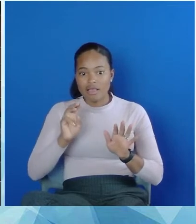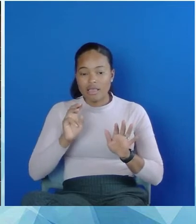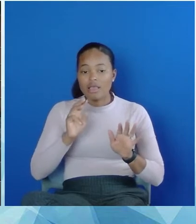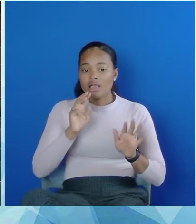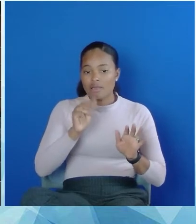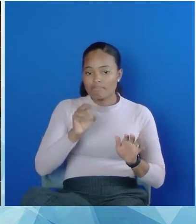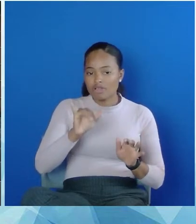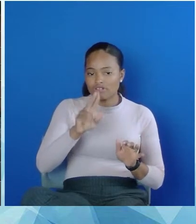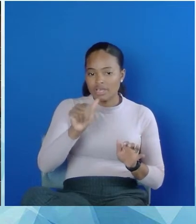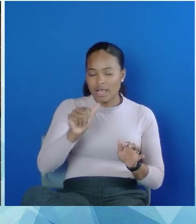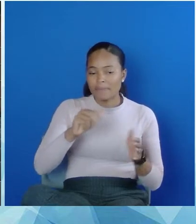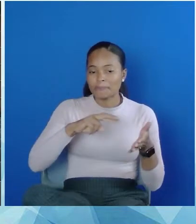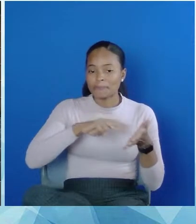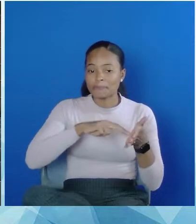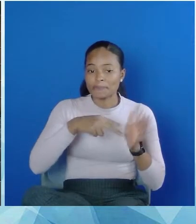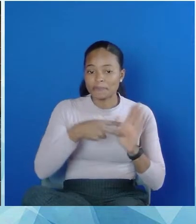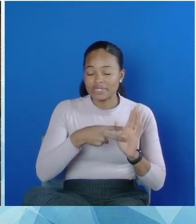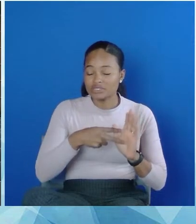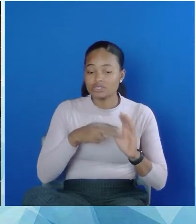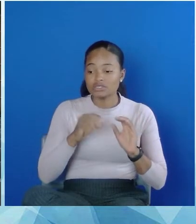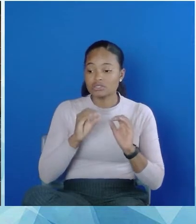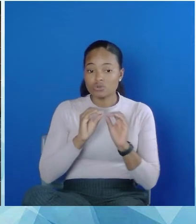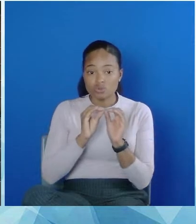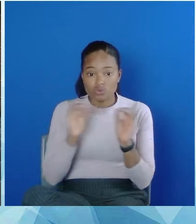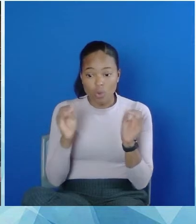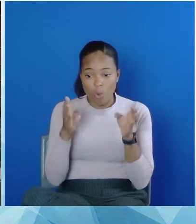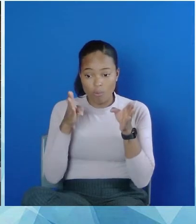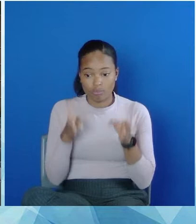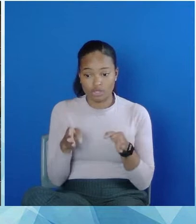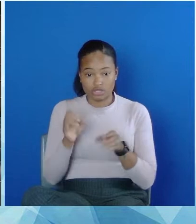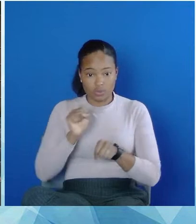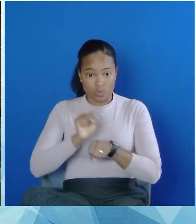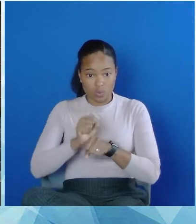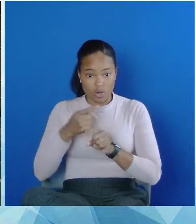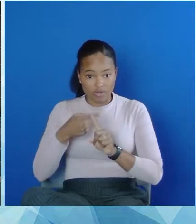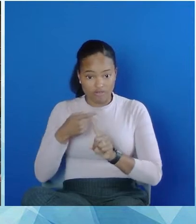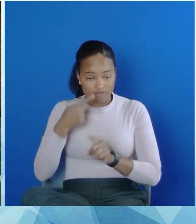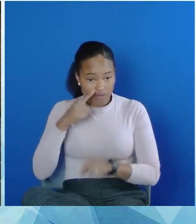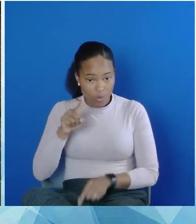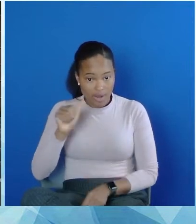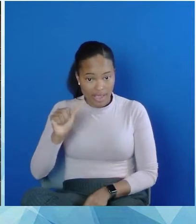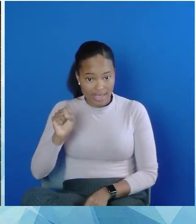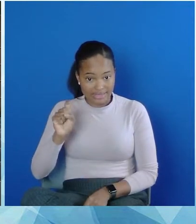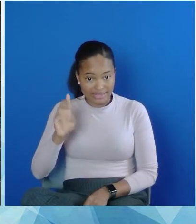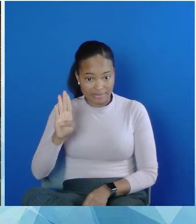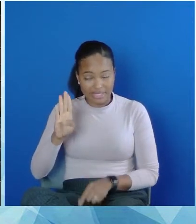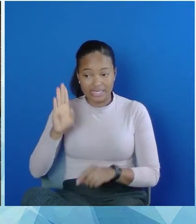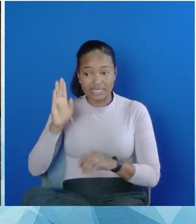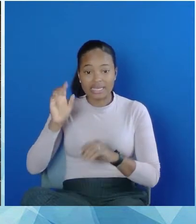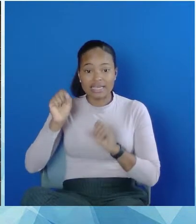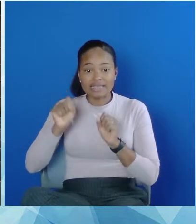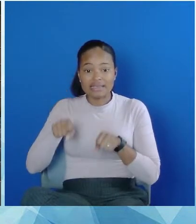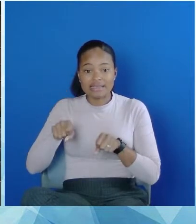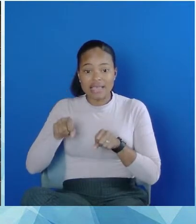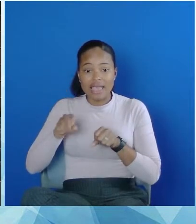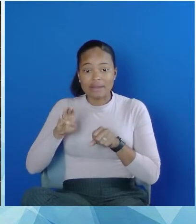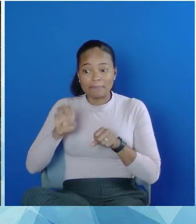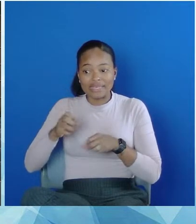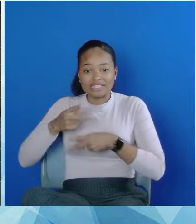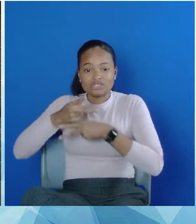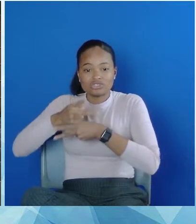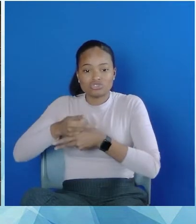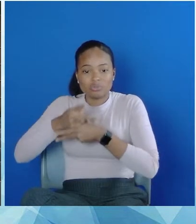no person employed by ASDB can be directly or indirectly supervised by a close